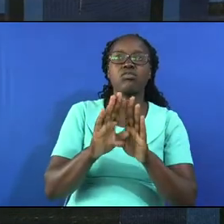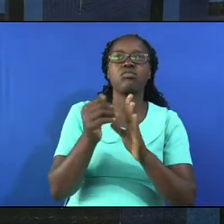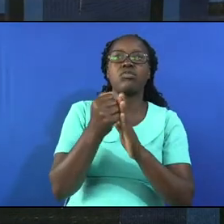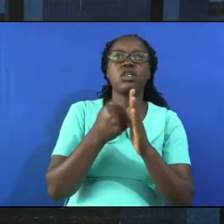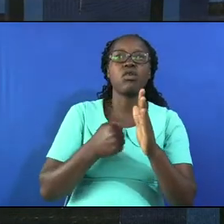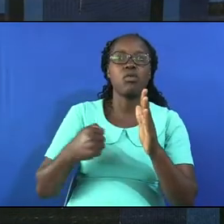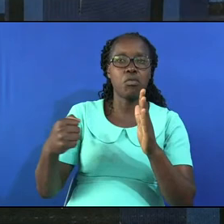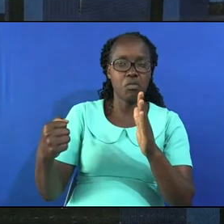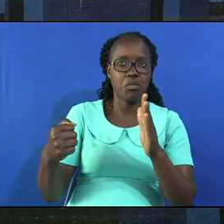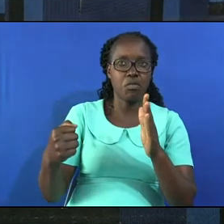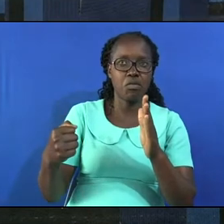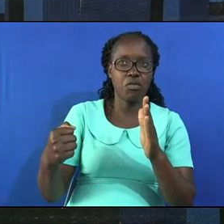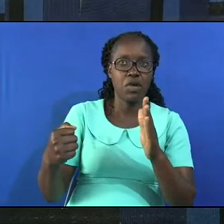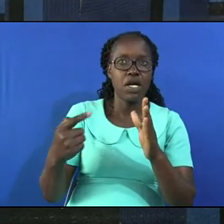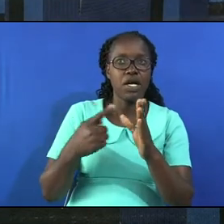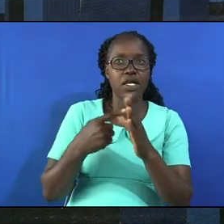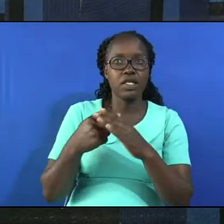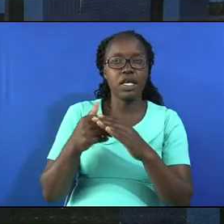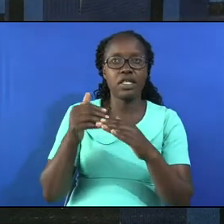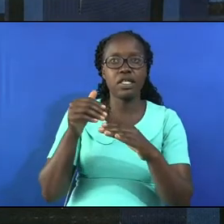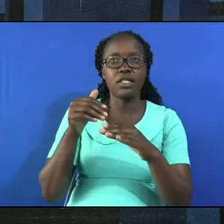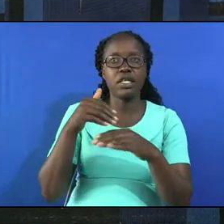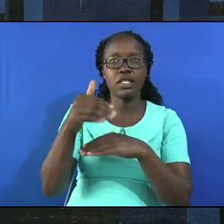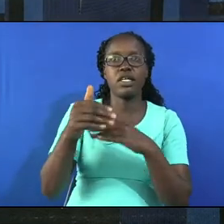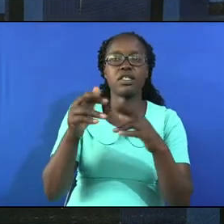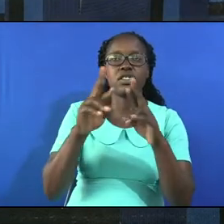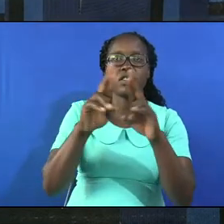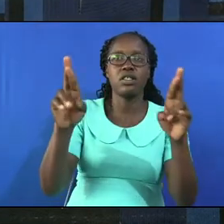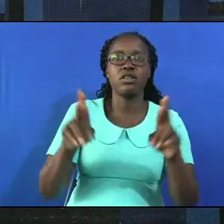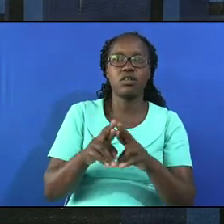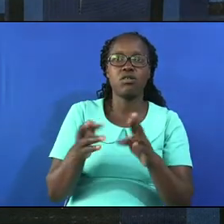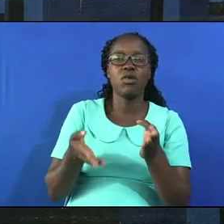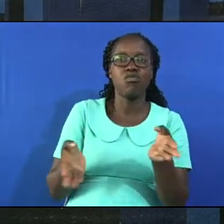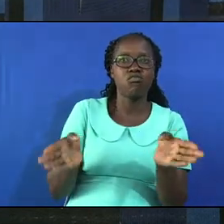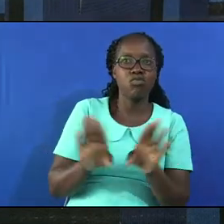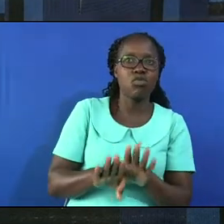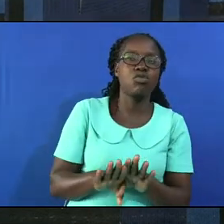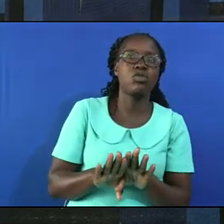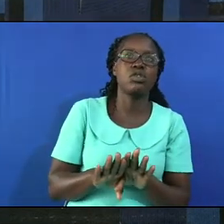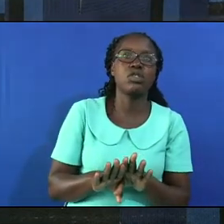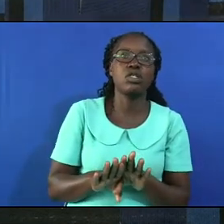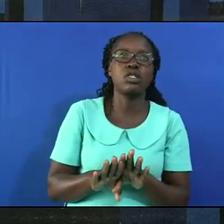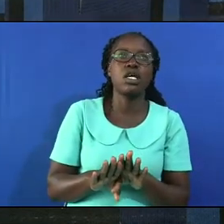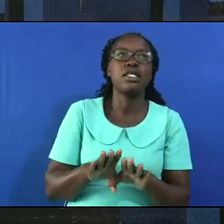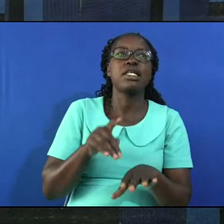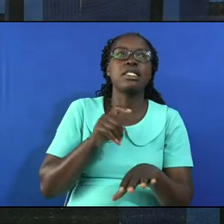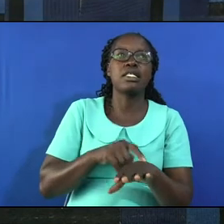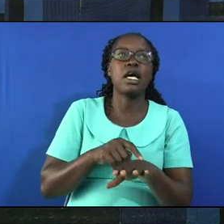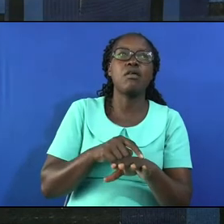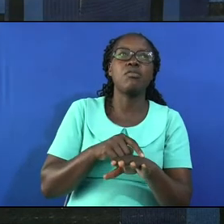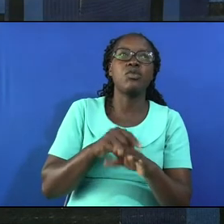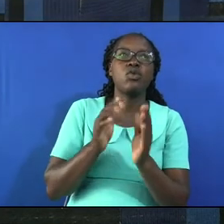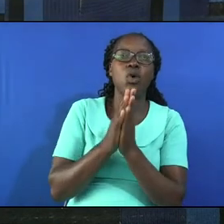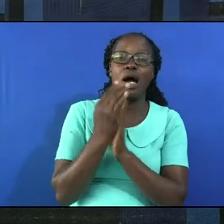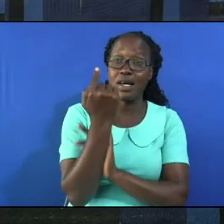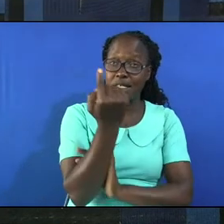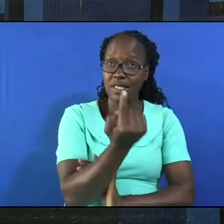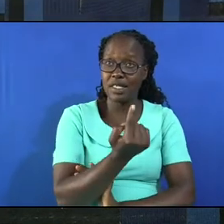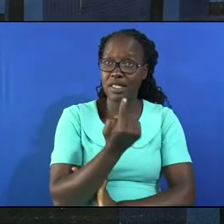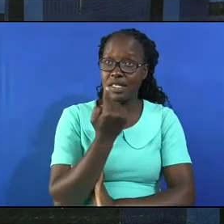door. Then go to the next room and also close it. And when you are